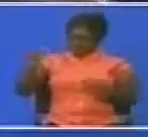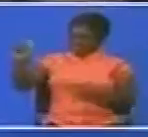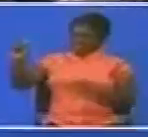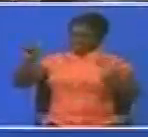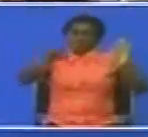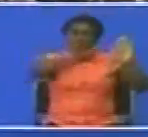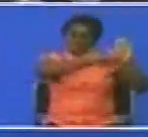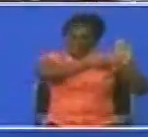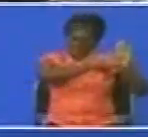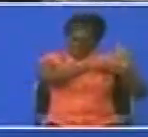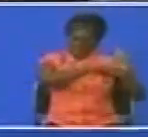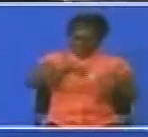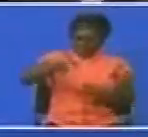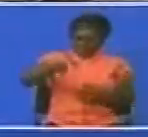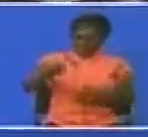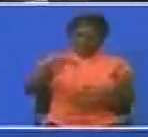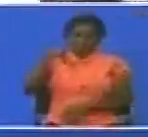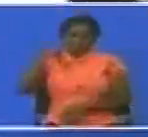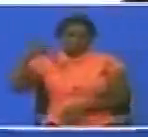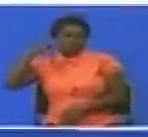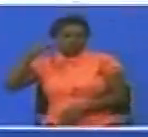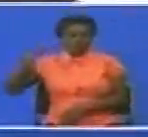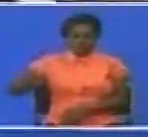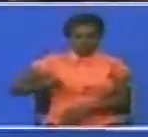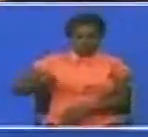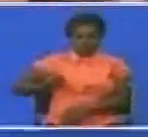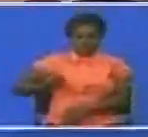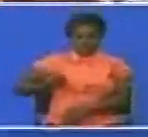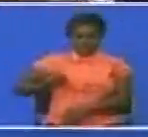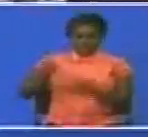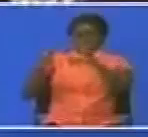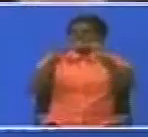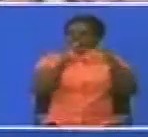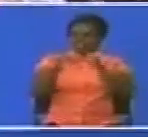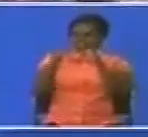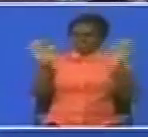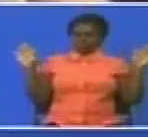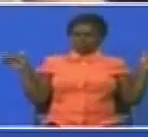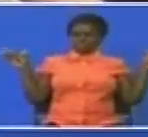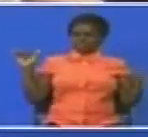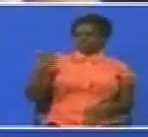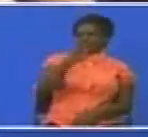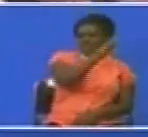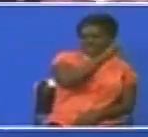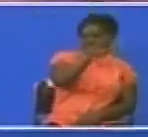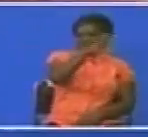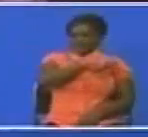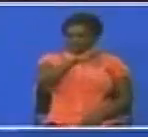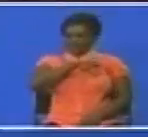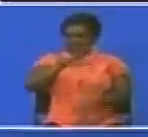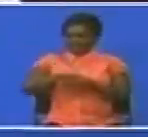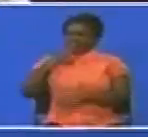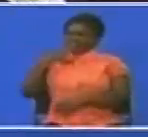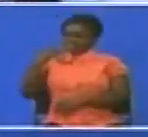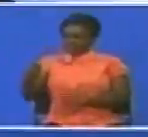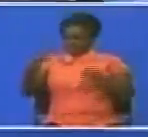grade, having been at Nakuru Girls. A beneficiary of Equity Bank's Wings to Fly program, having garnered 391